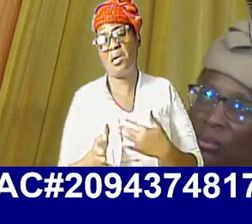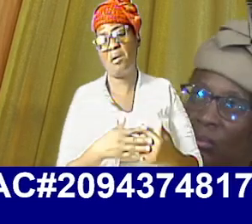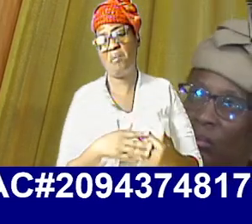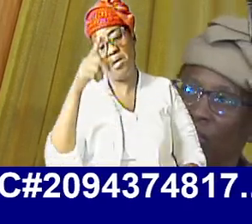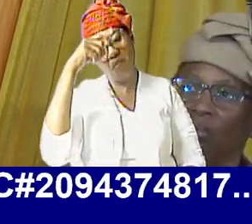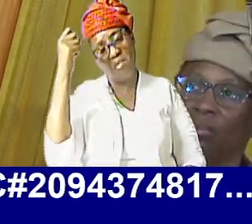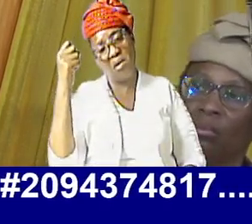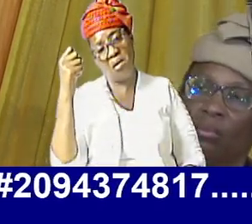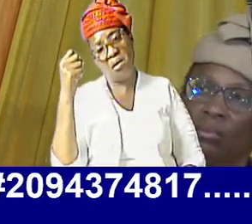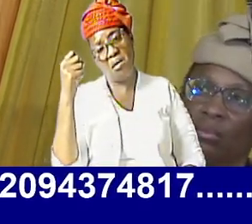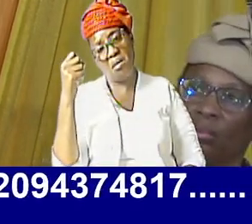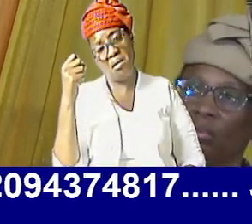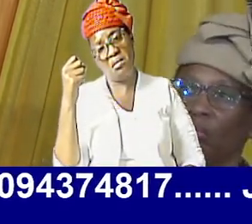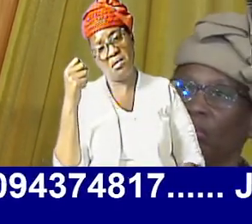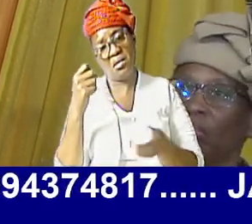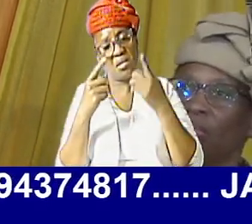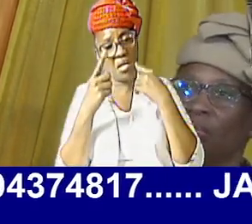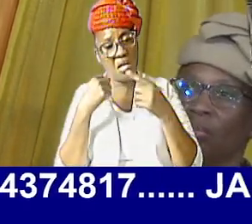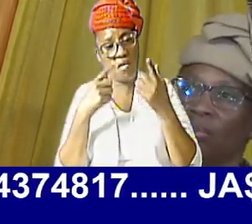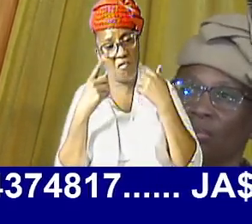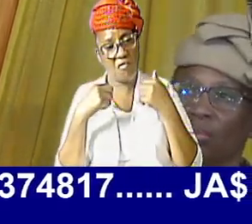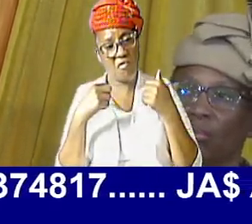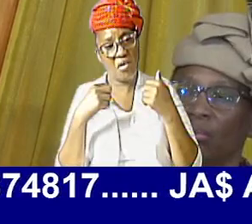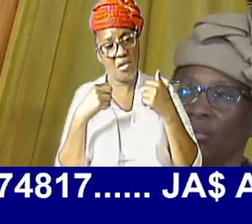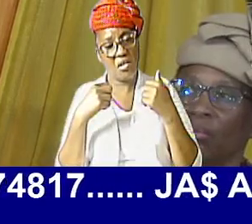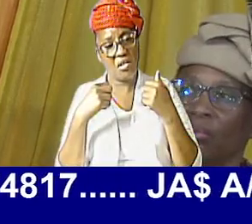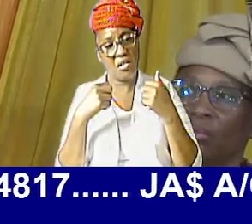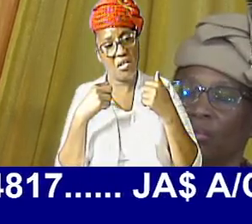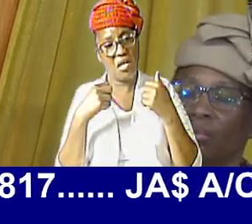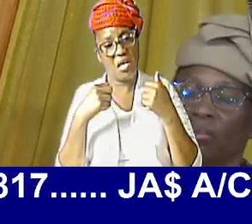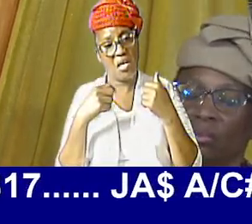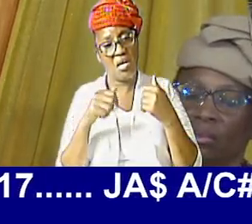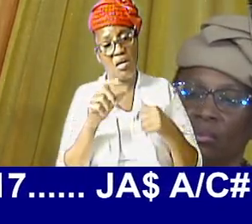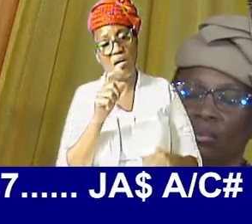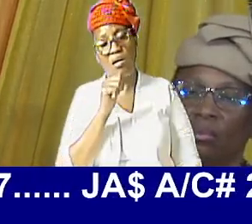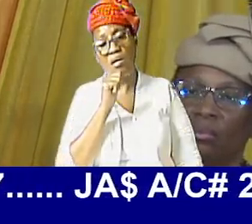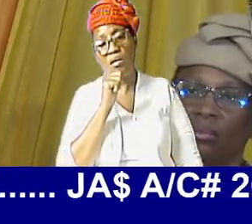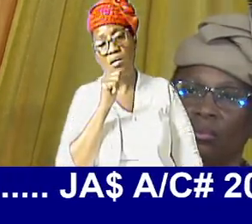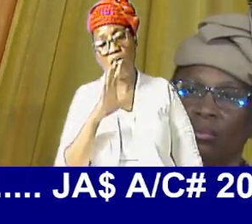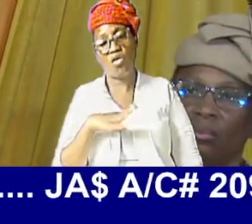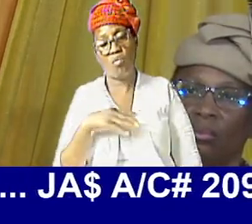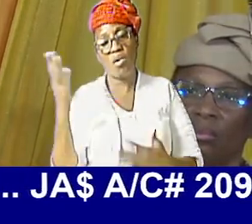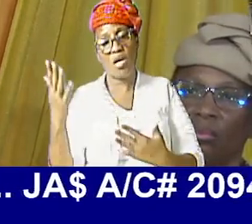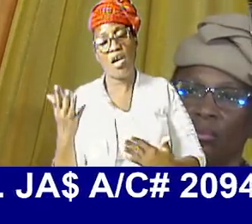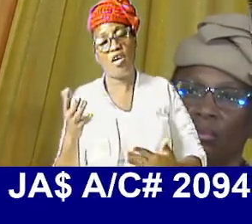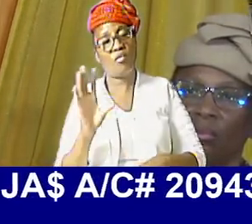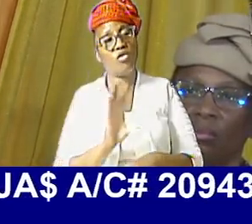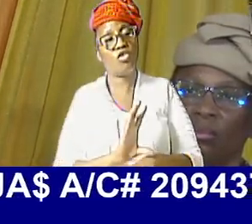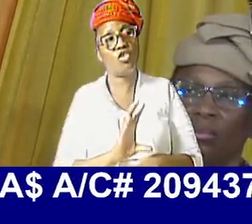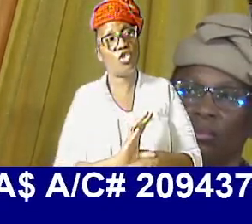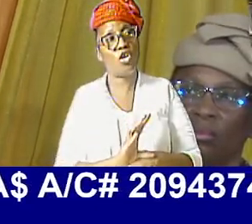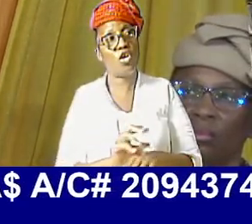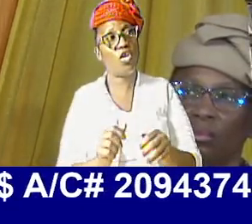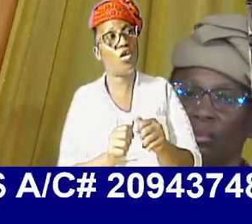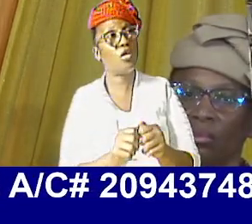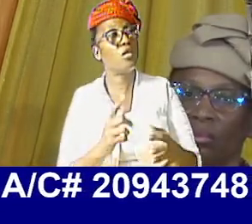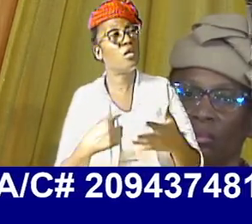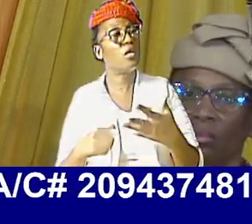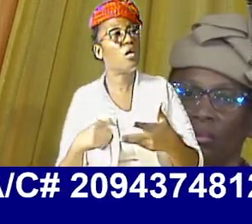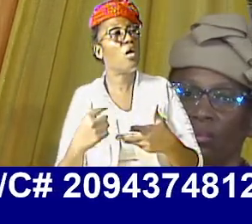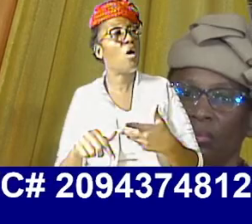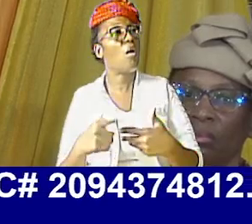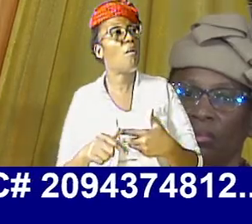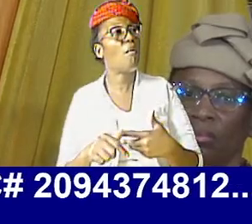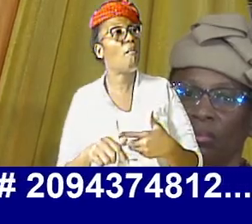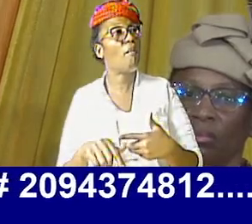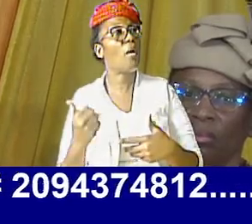my aunt. She was the first person who spoke in my life. She brought me to church, speak, you know. And I mean, among many other